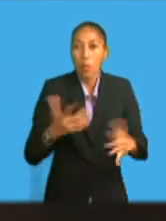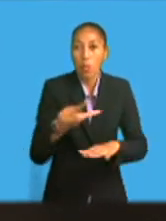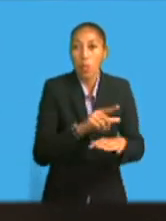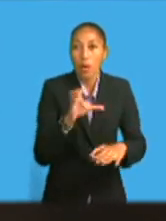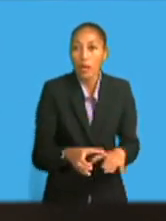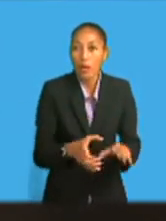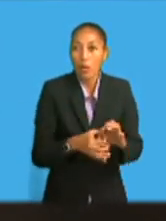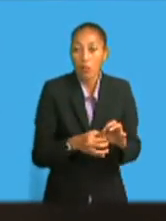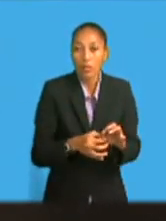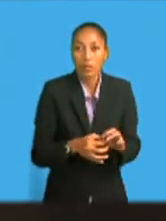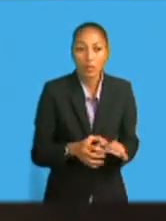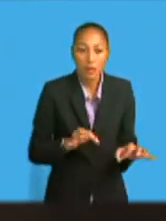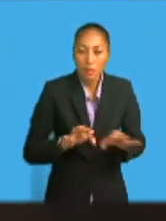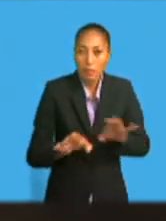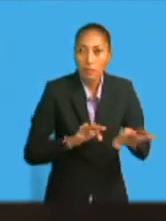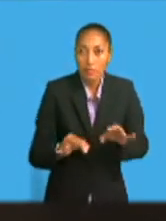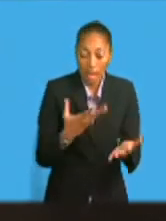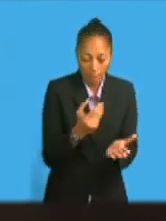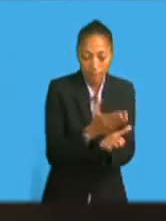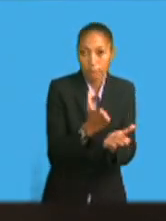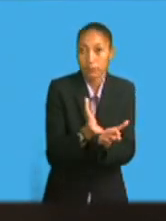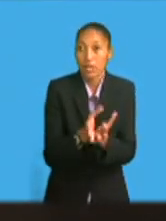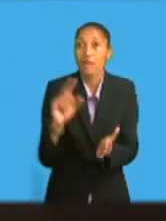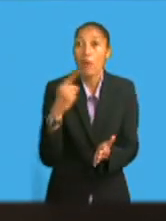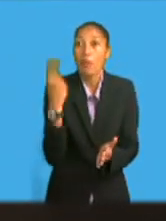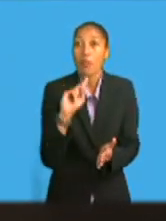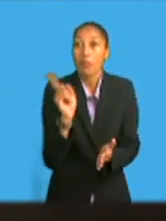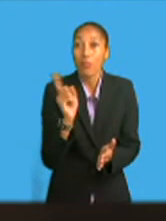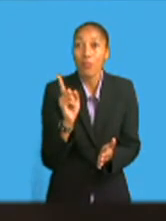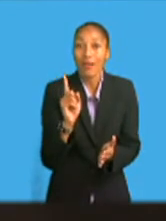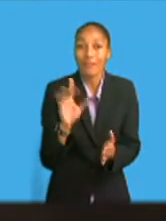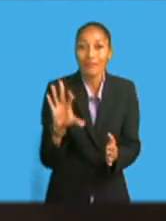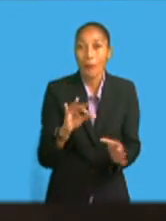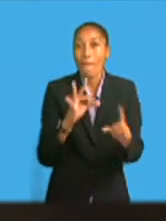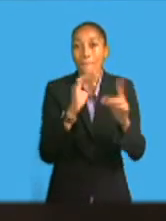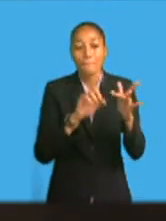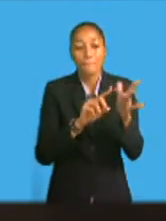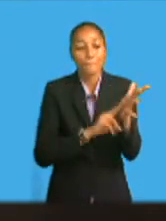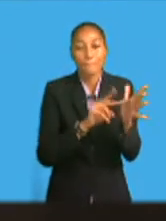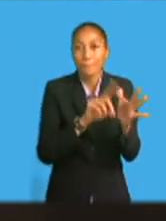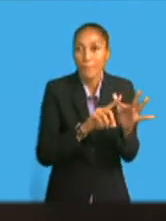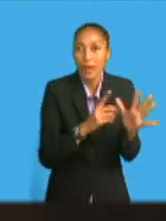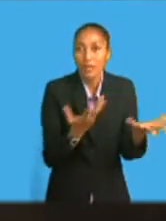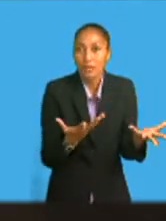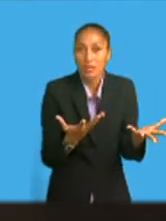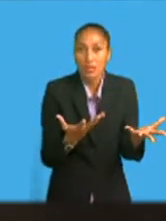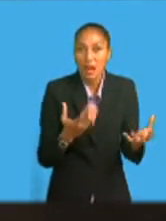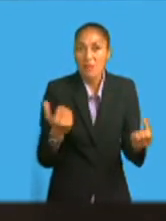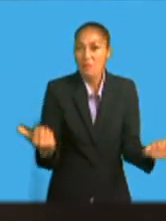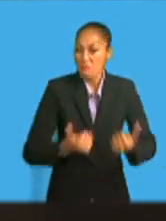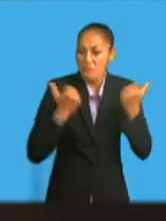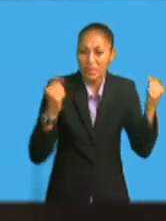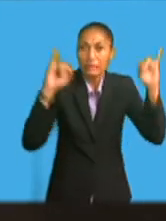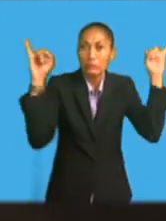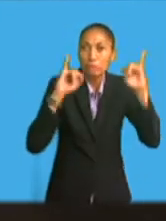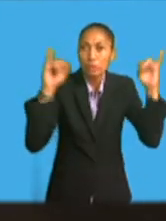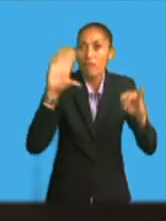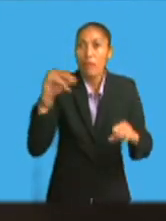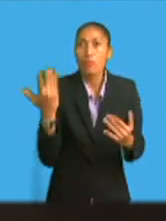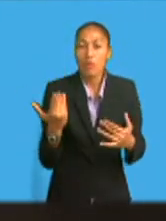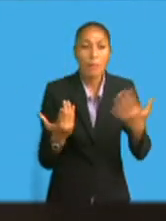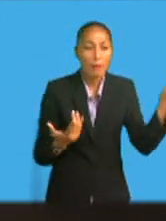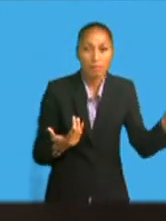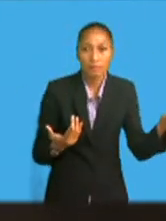now getting a share of profit from the pine industry, they come up with all these issues,